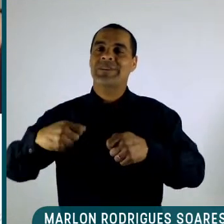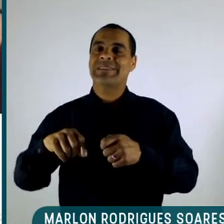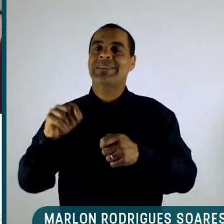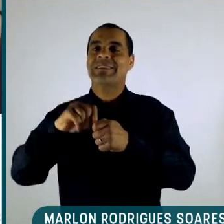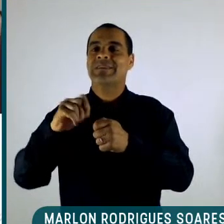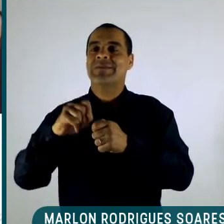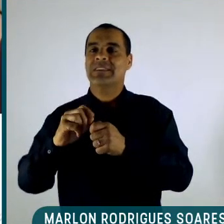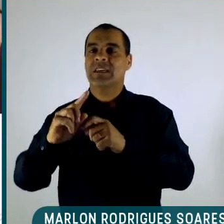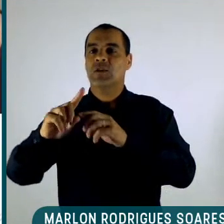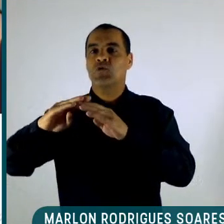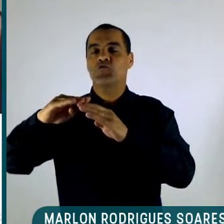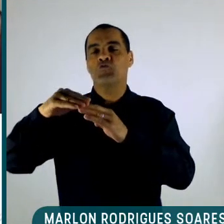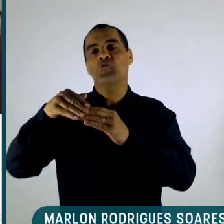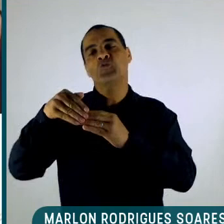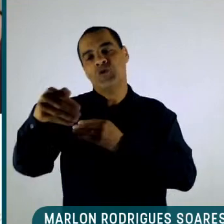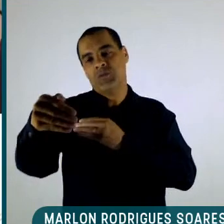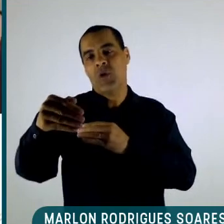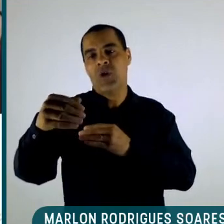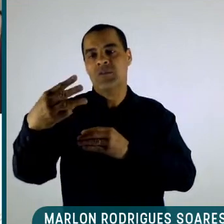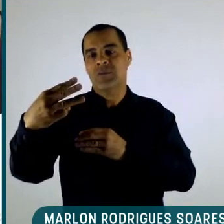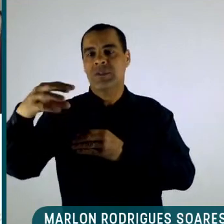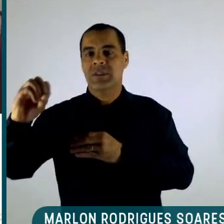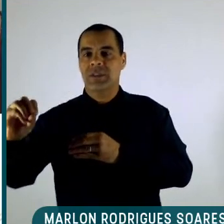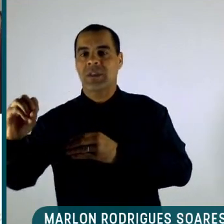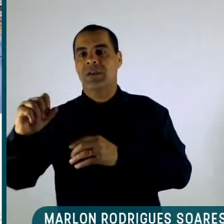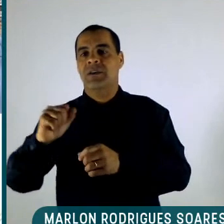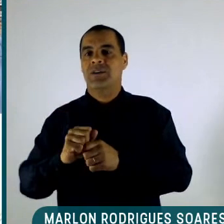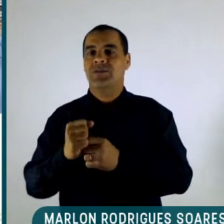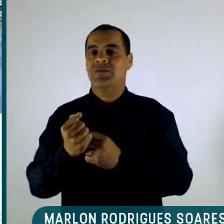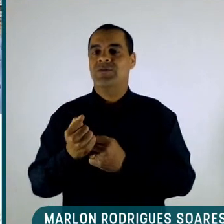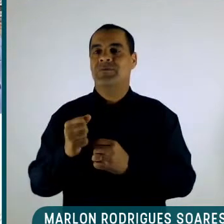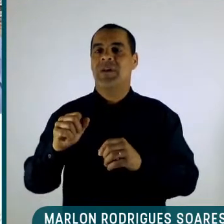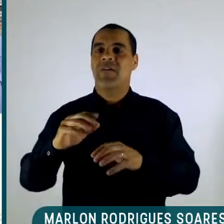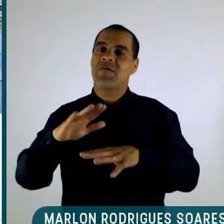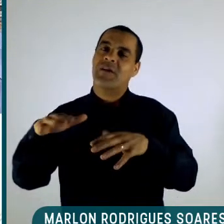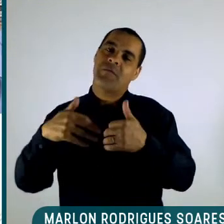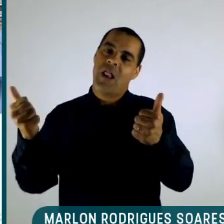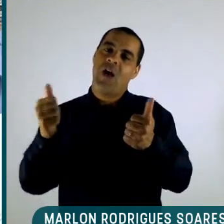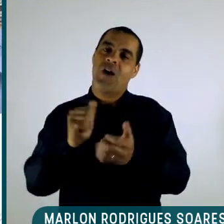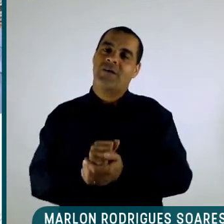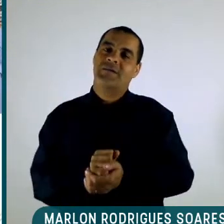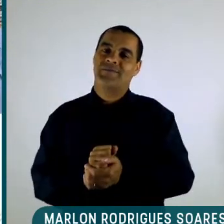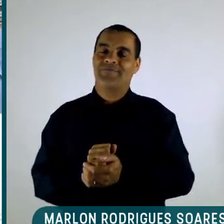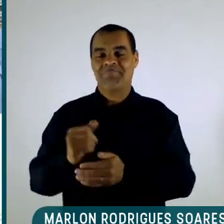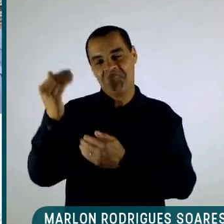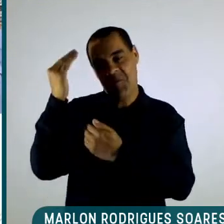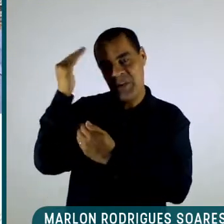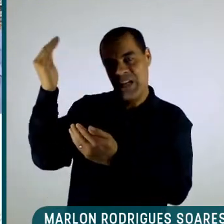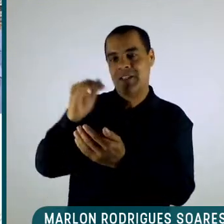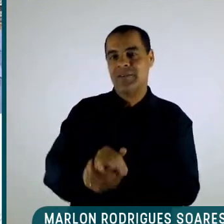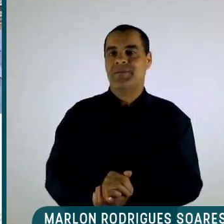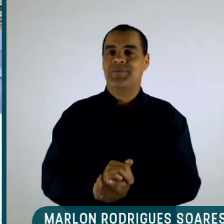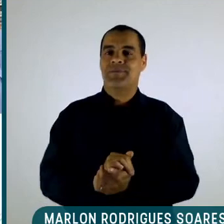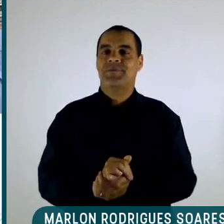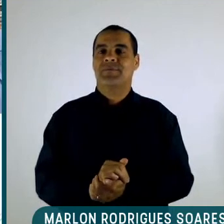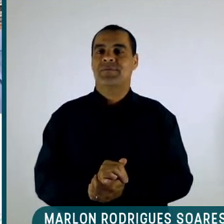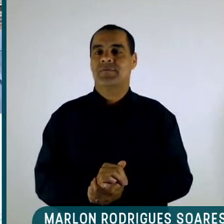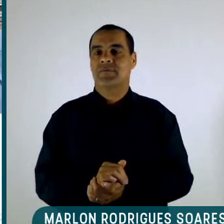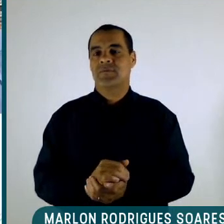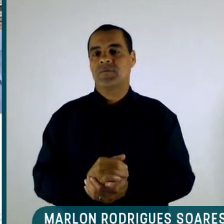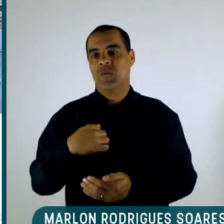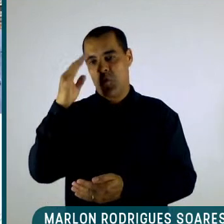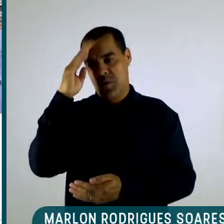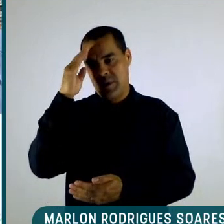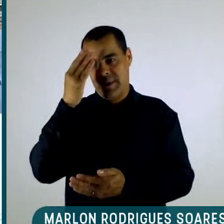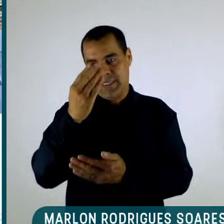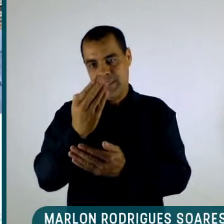you think our health system should do in the next 30 years to be universal and equal. Thank you.